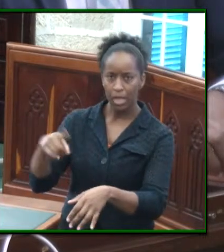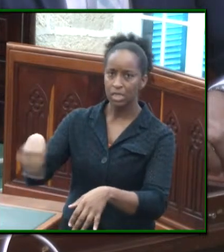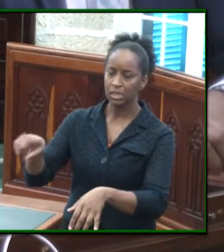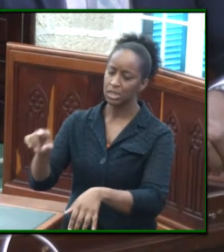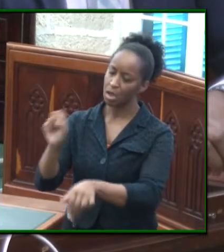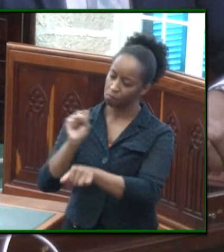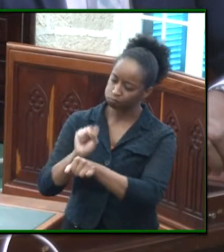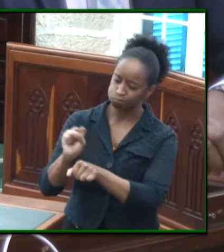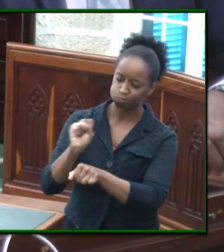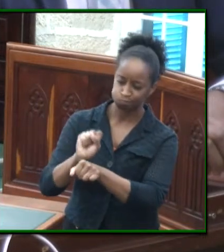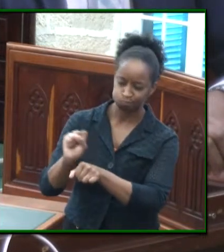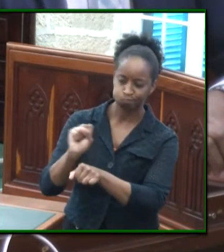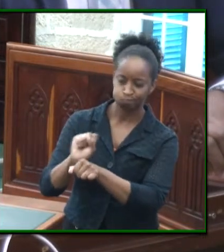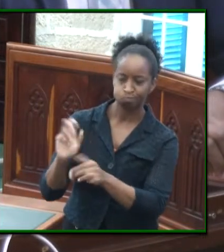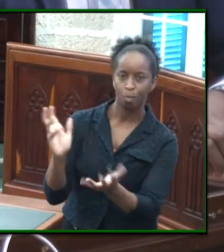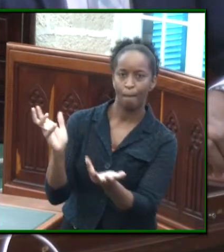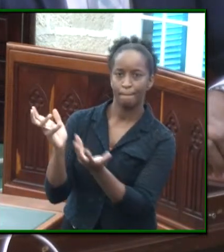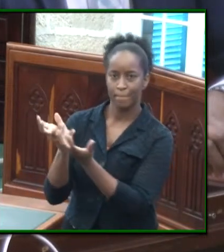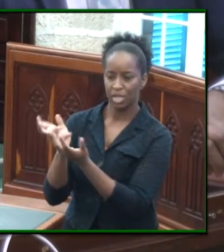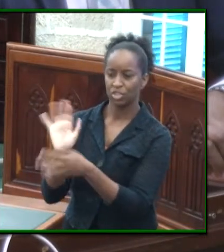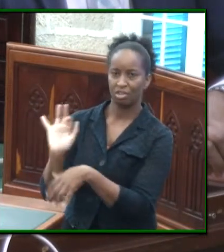isn't because